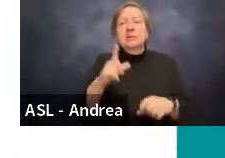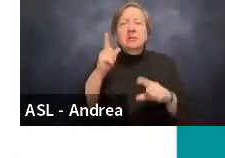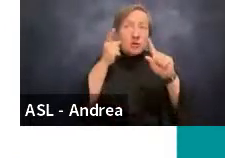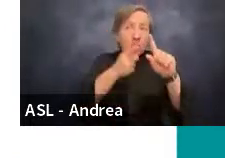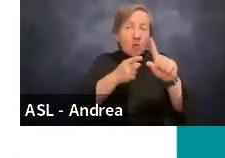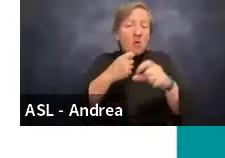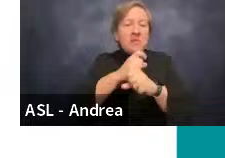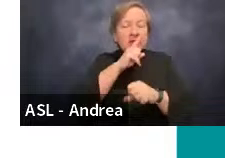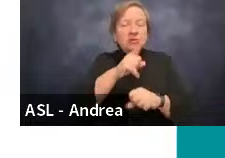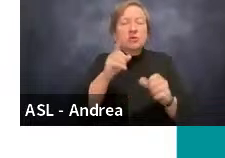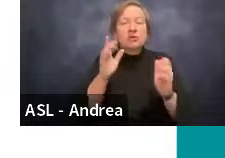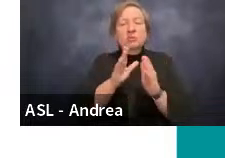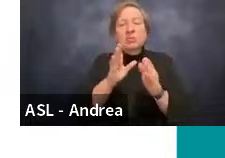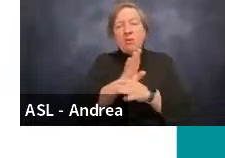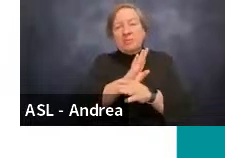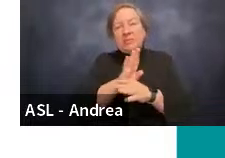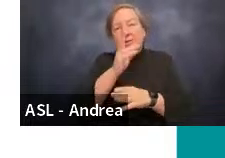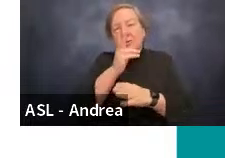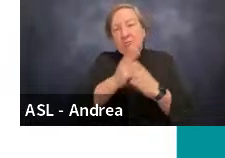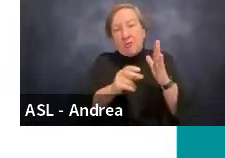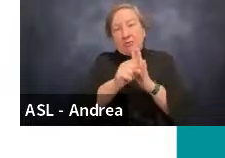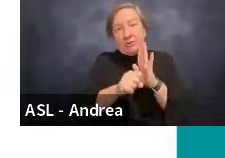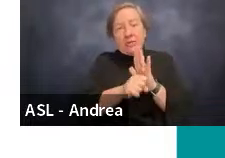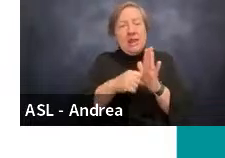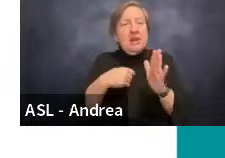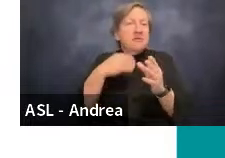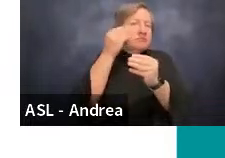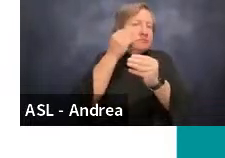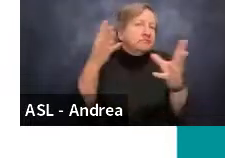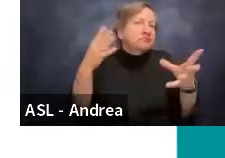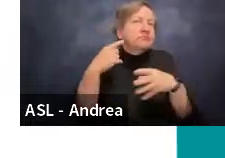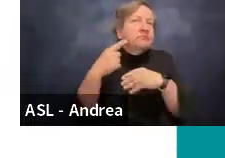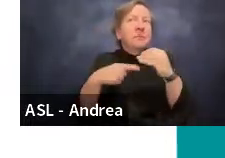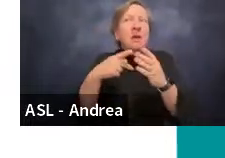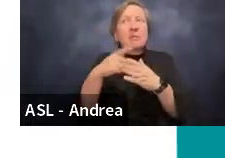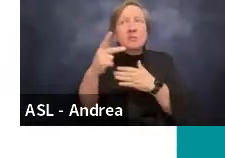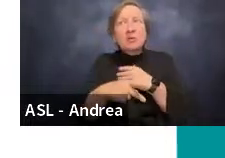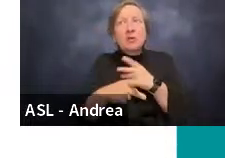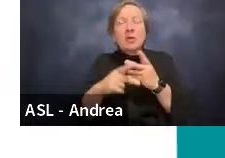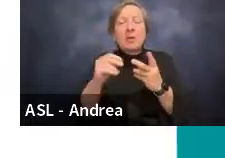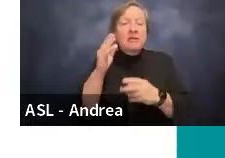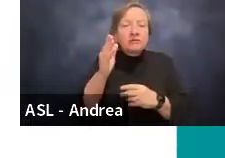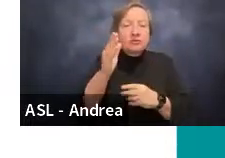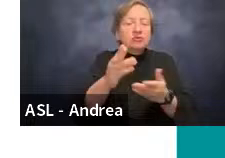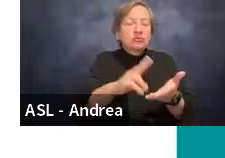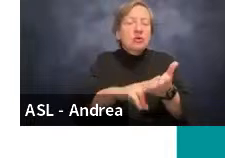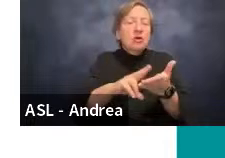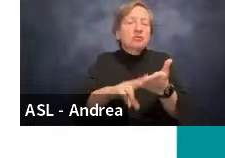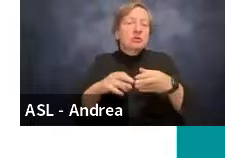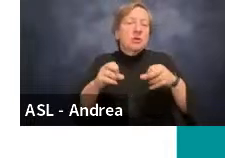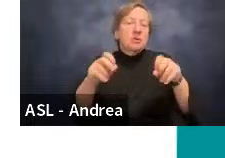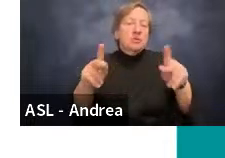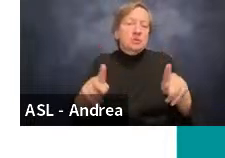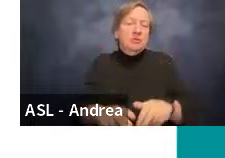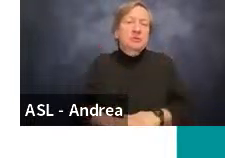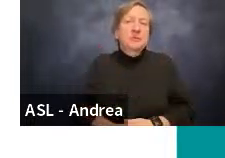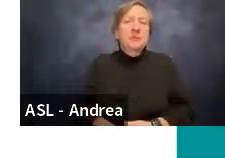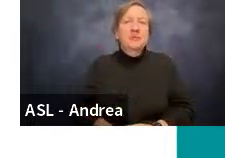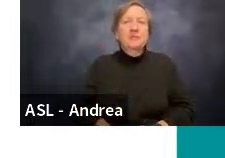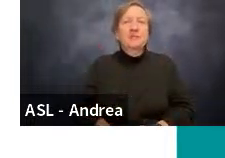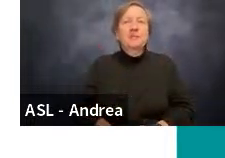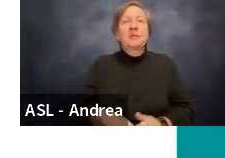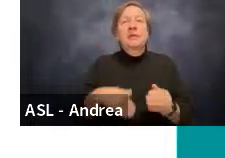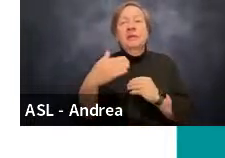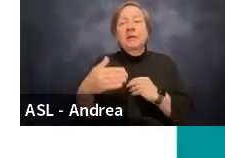small businesses in both states are informed about the program and upcoming contracting opportunities.